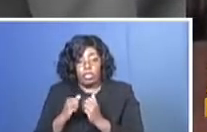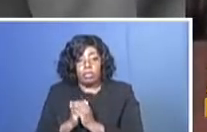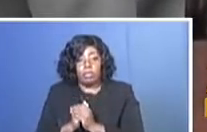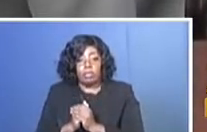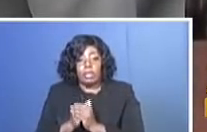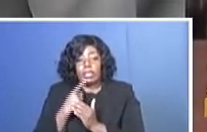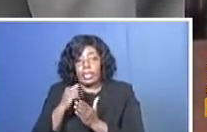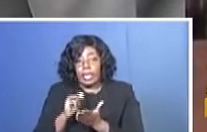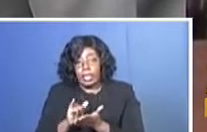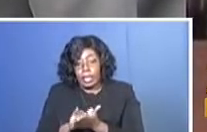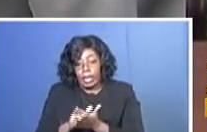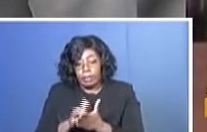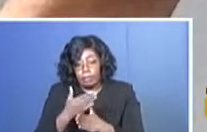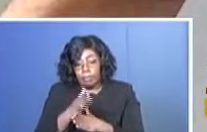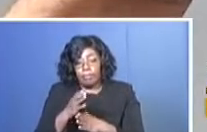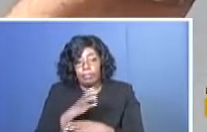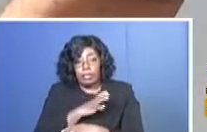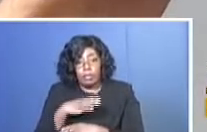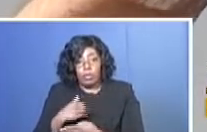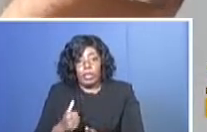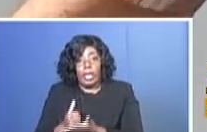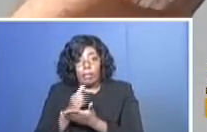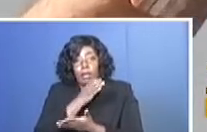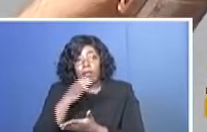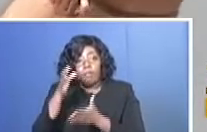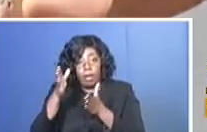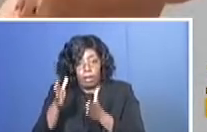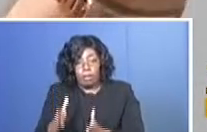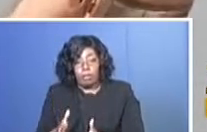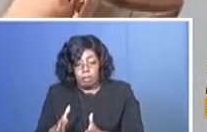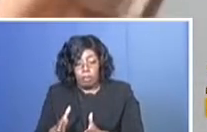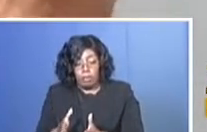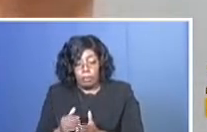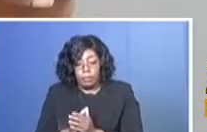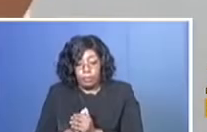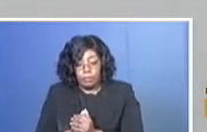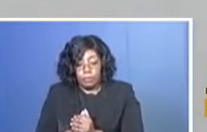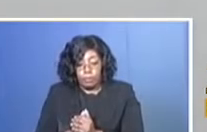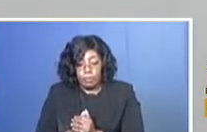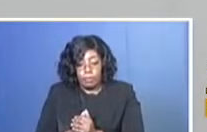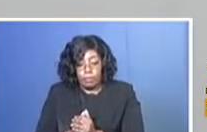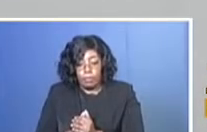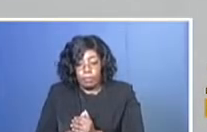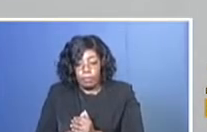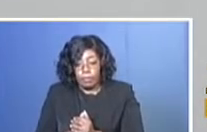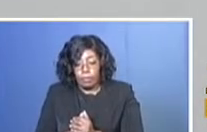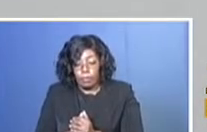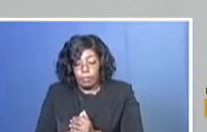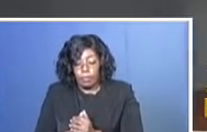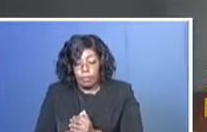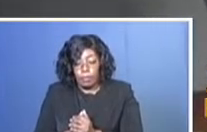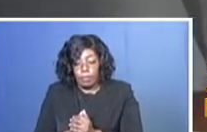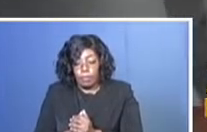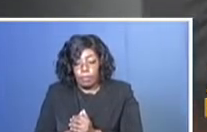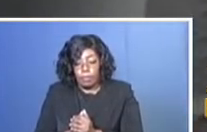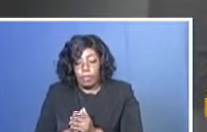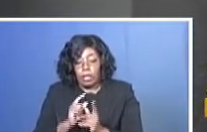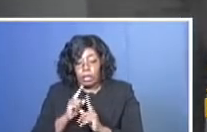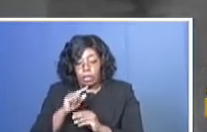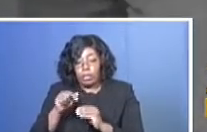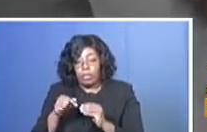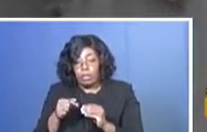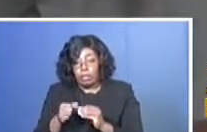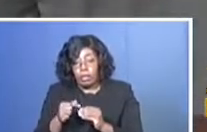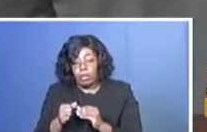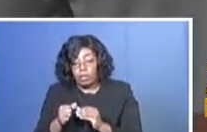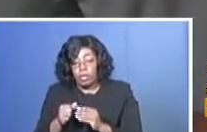and Distribution Committee will help farmers, while board member and Logistics Committee member Karen Casey addressed farmers' most